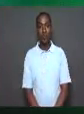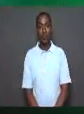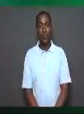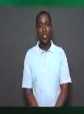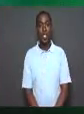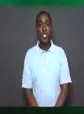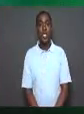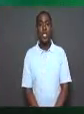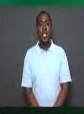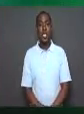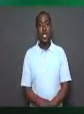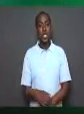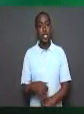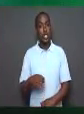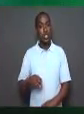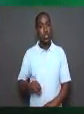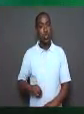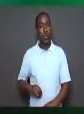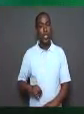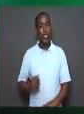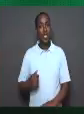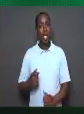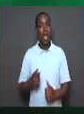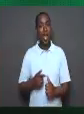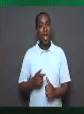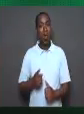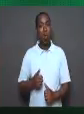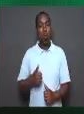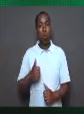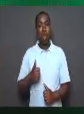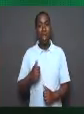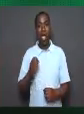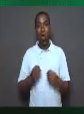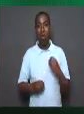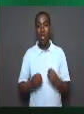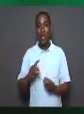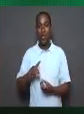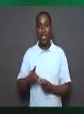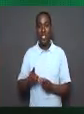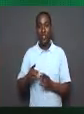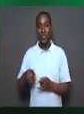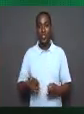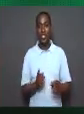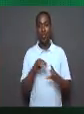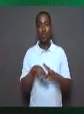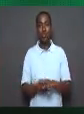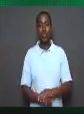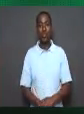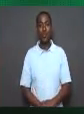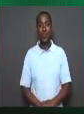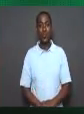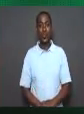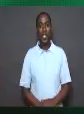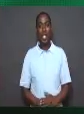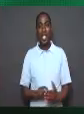The stomach is one of the main organs in the digestive system. It is